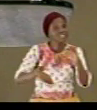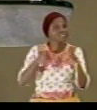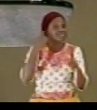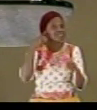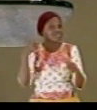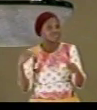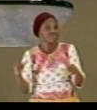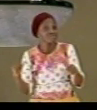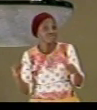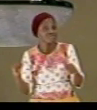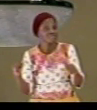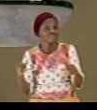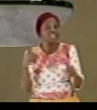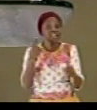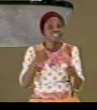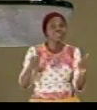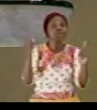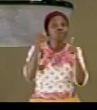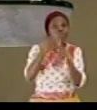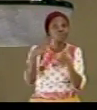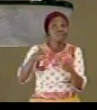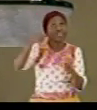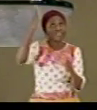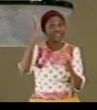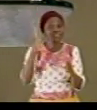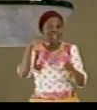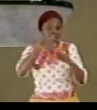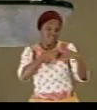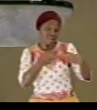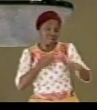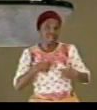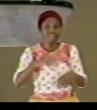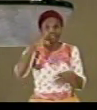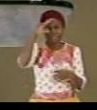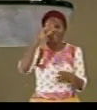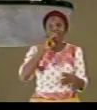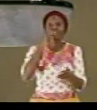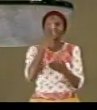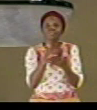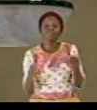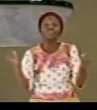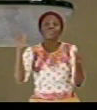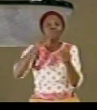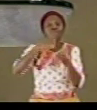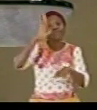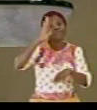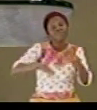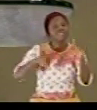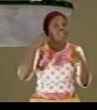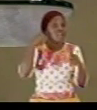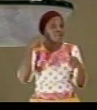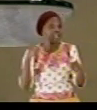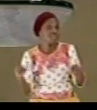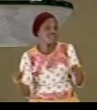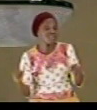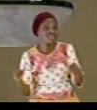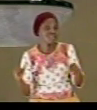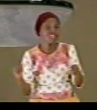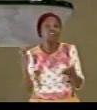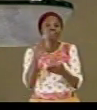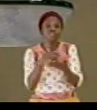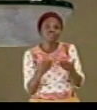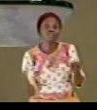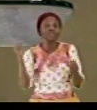than gold. The word of God in the heart of man is something more than gold. Oh,